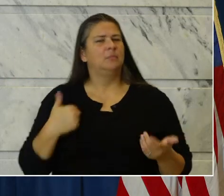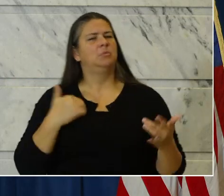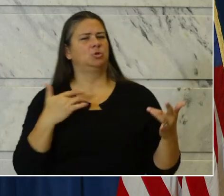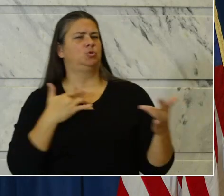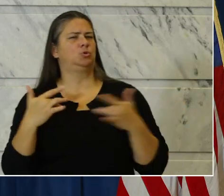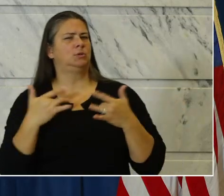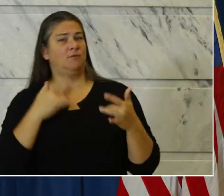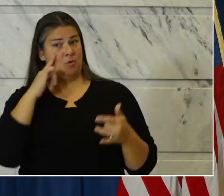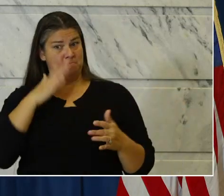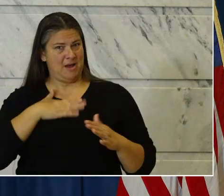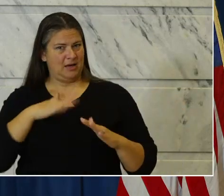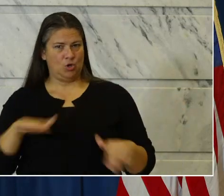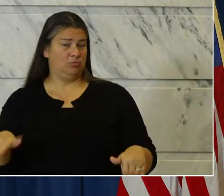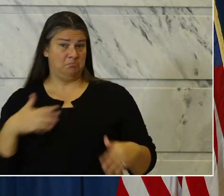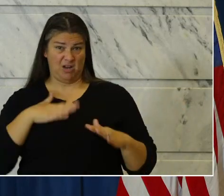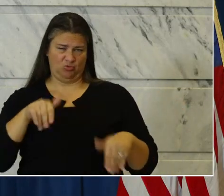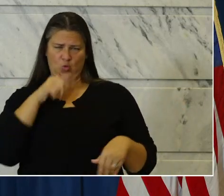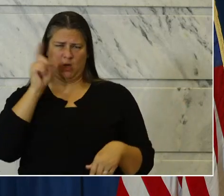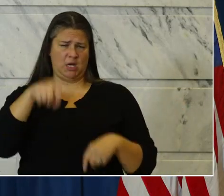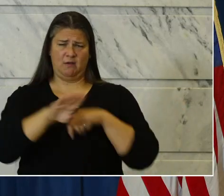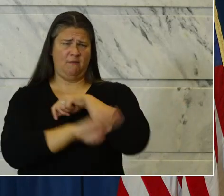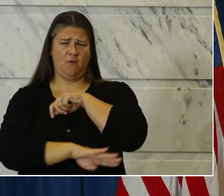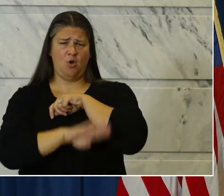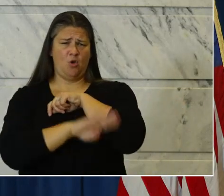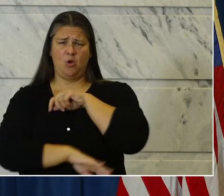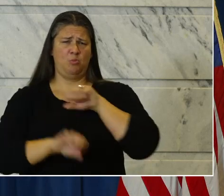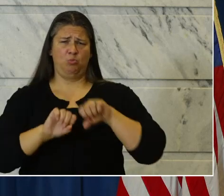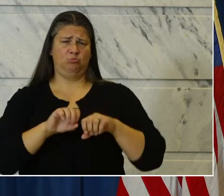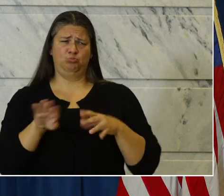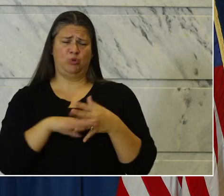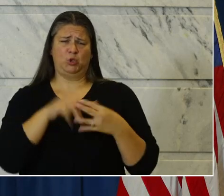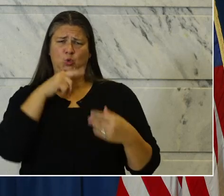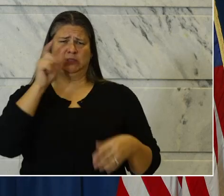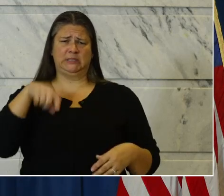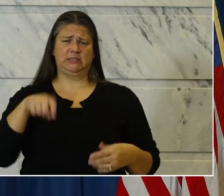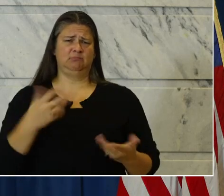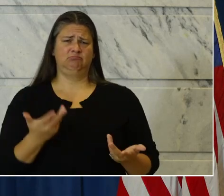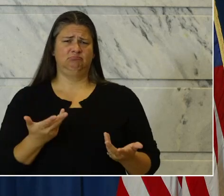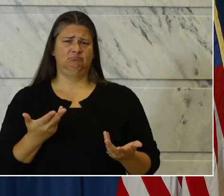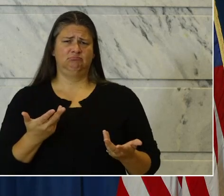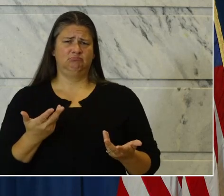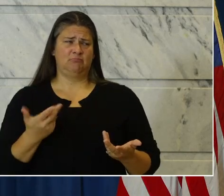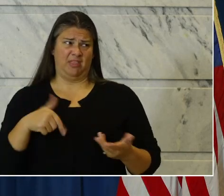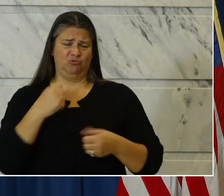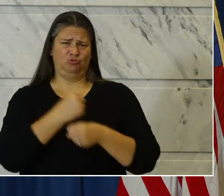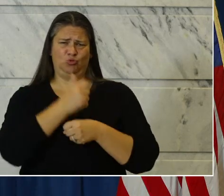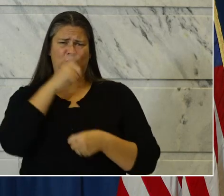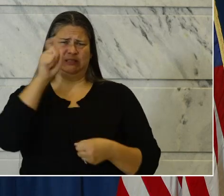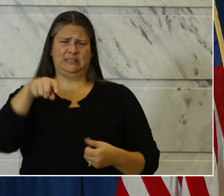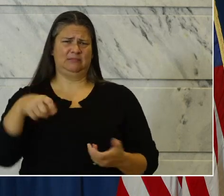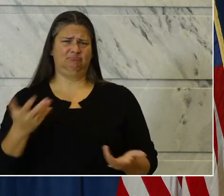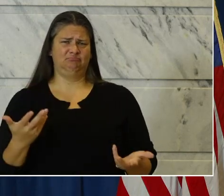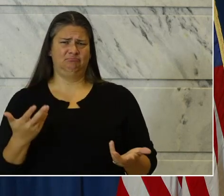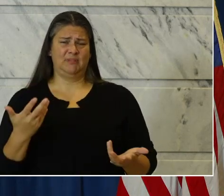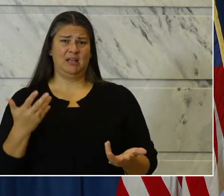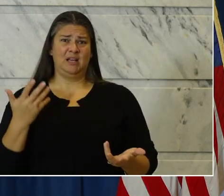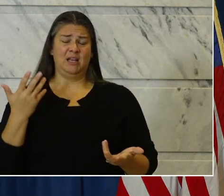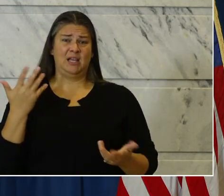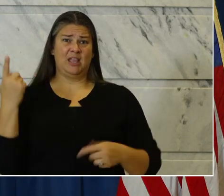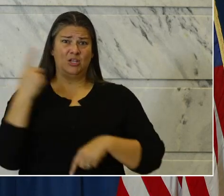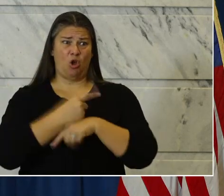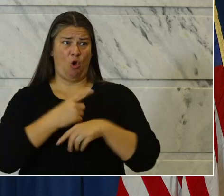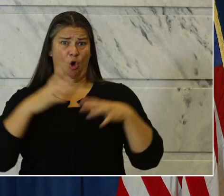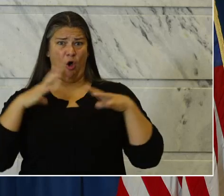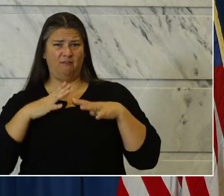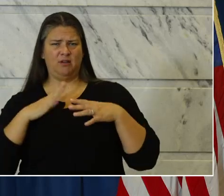kids, I don't think they need a fall break. I just don't this year. And I think that we should lessen the days off, because the days they're